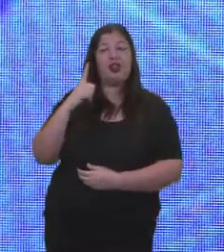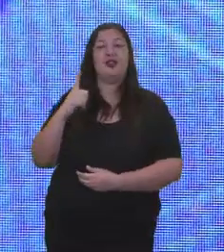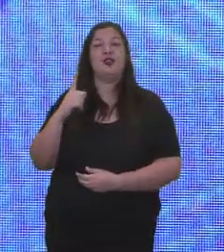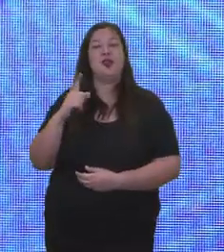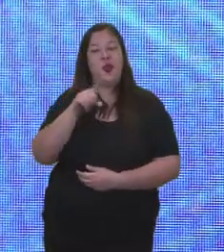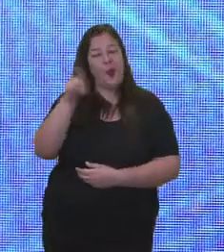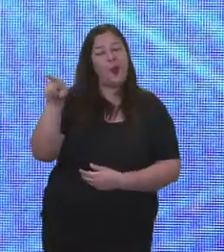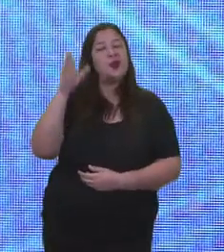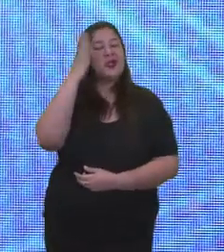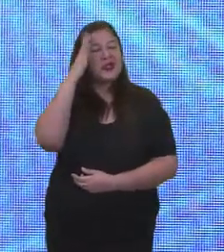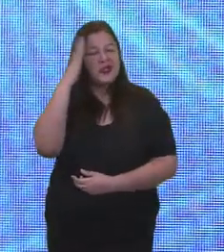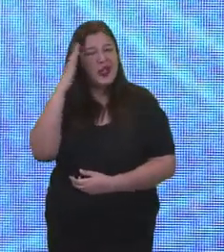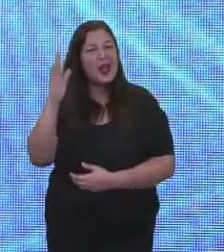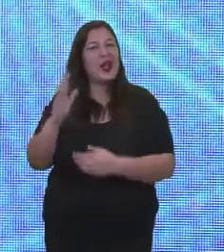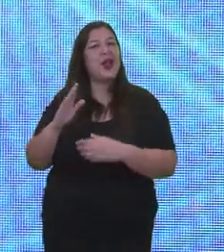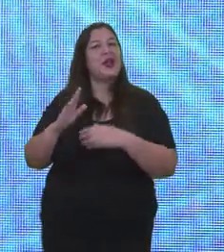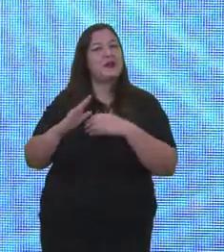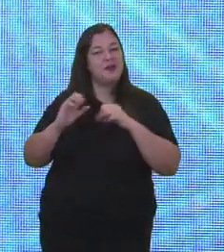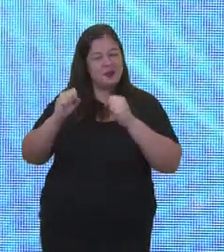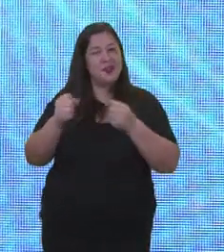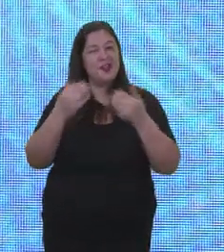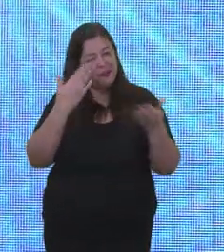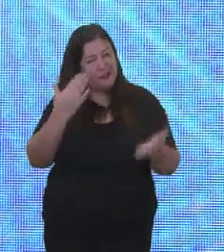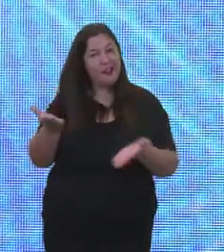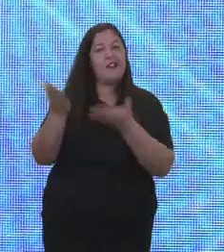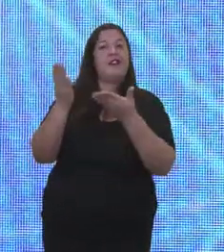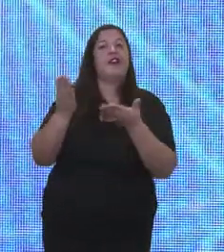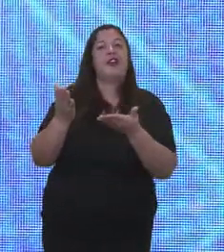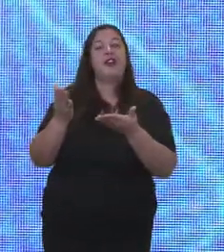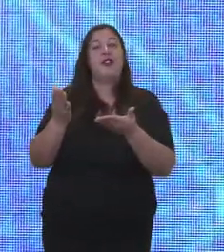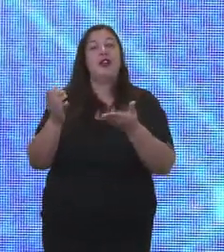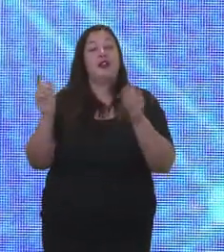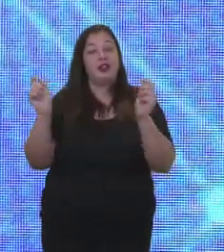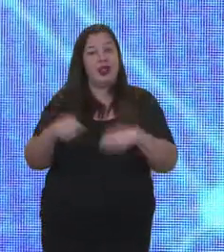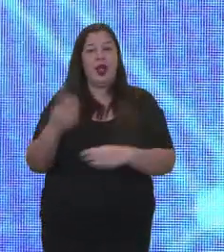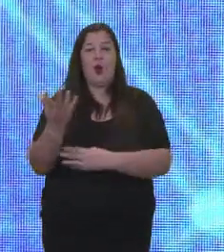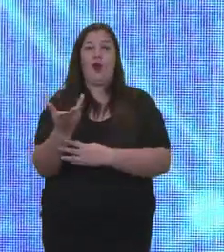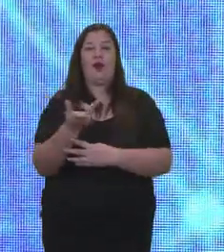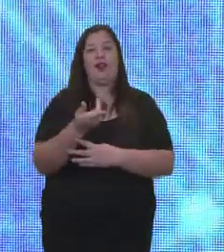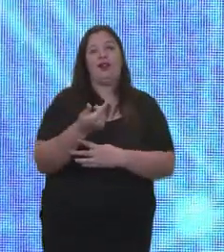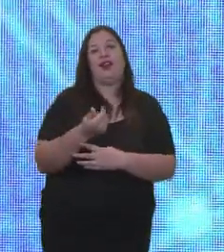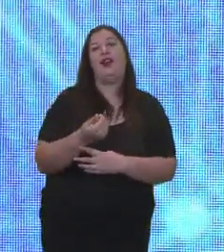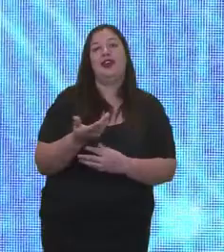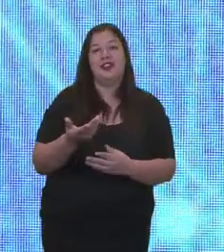and do it with quality, to run with quality your company.